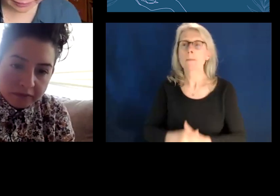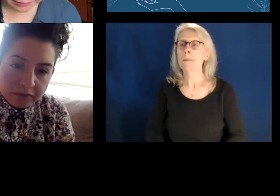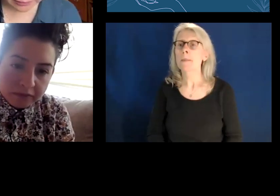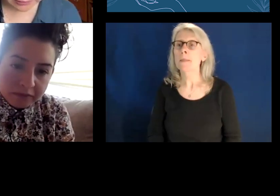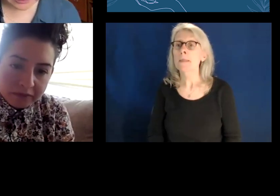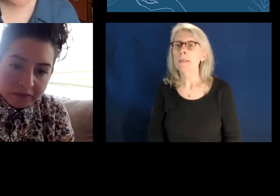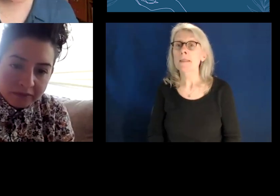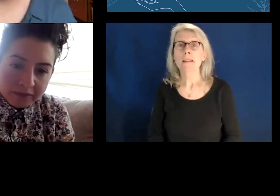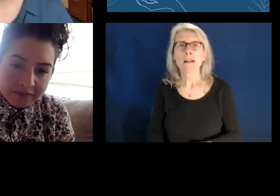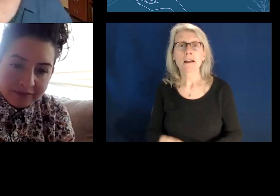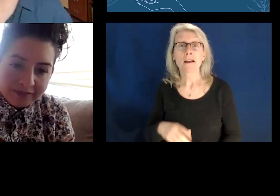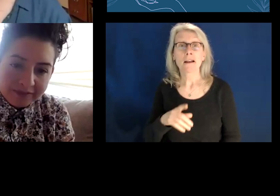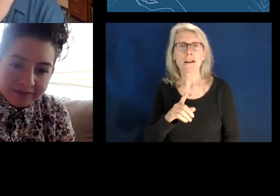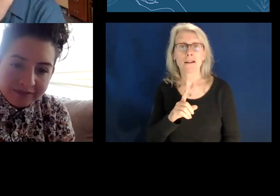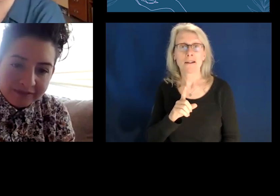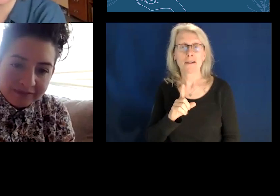One moment.